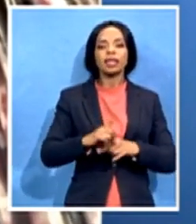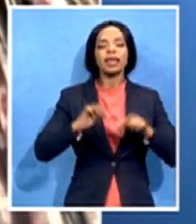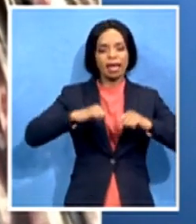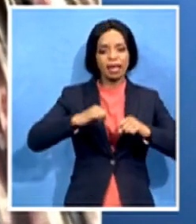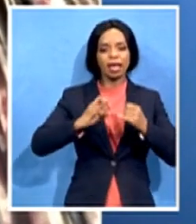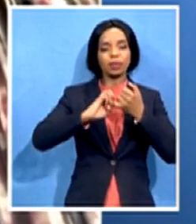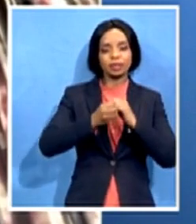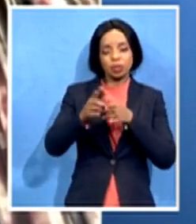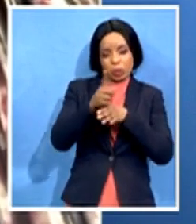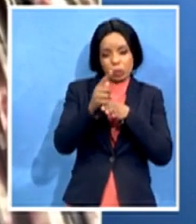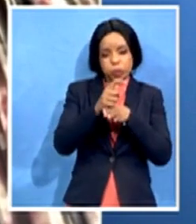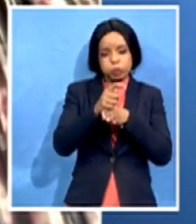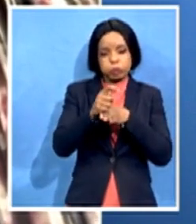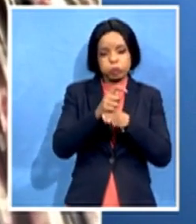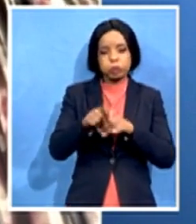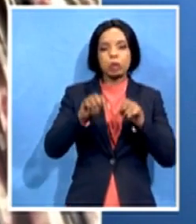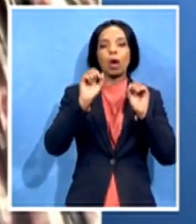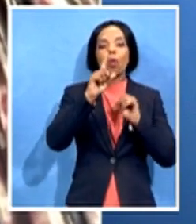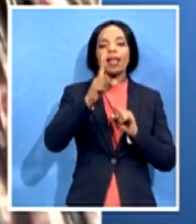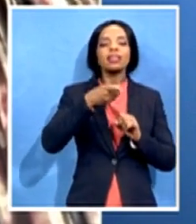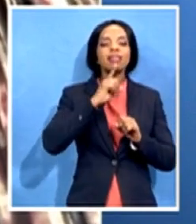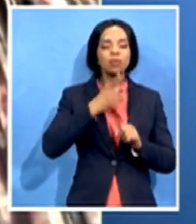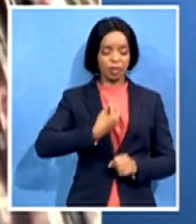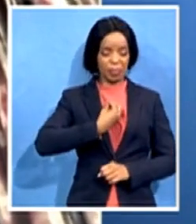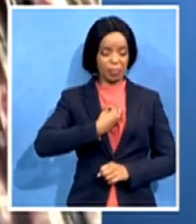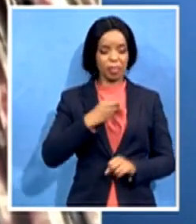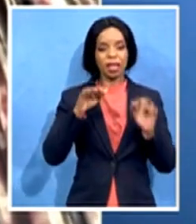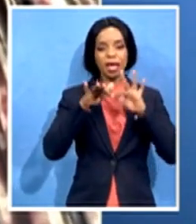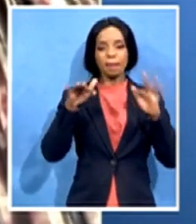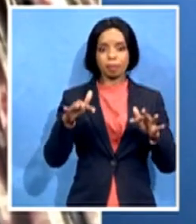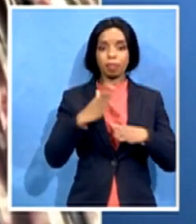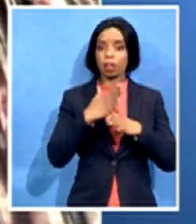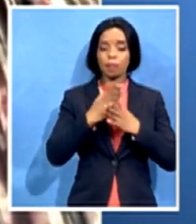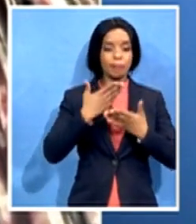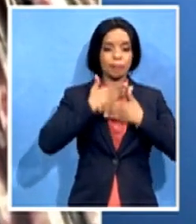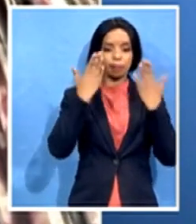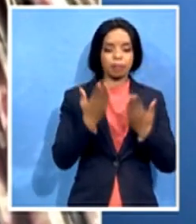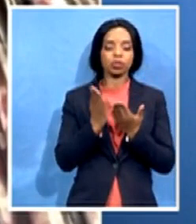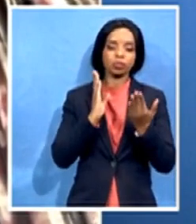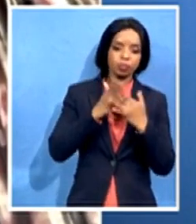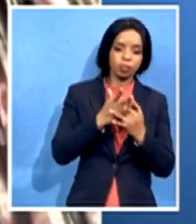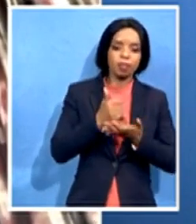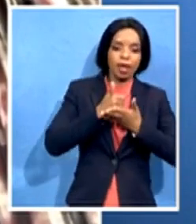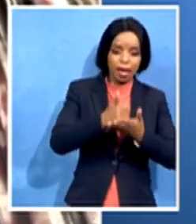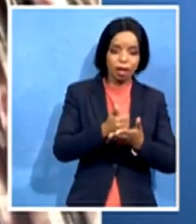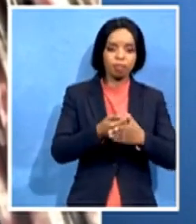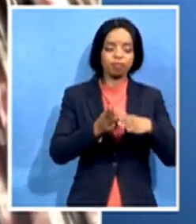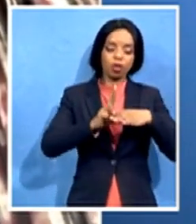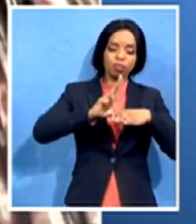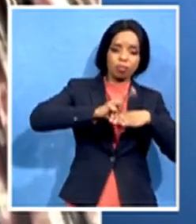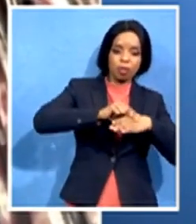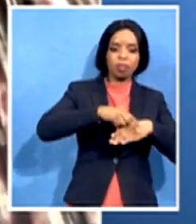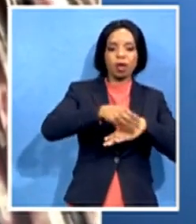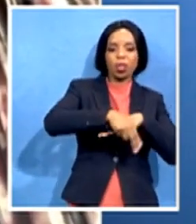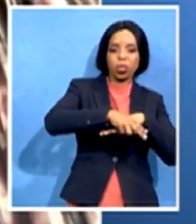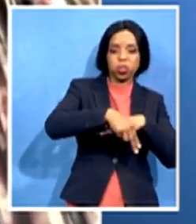unemployed people to assist in this branding exercise. Yes. I think that's a very good step forward.